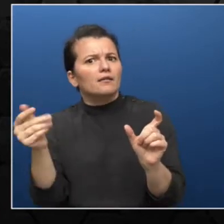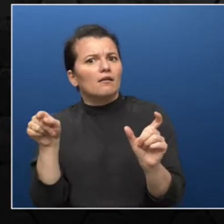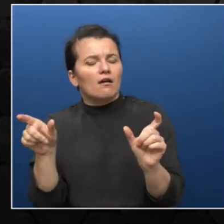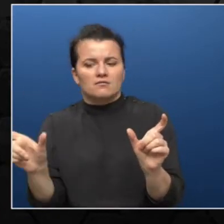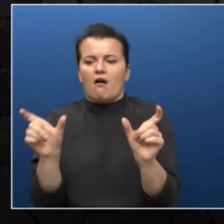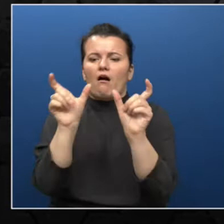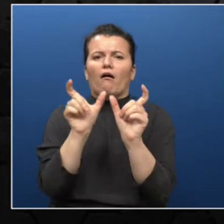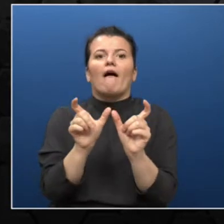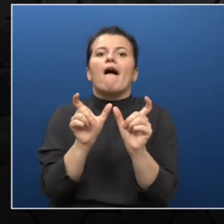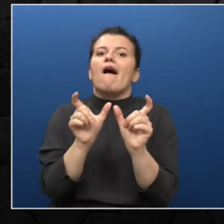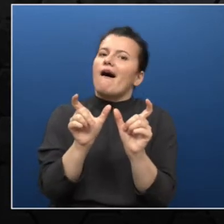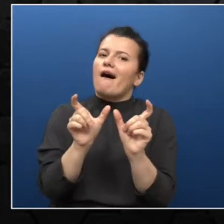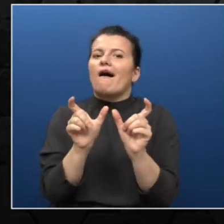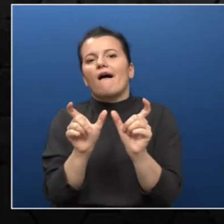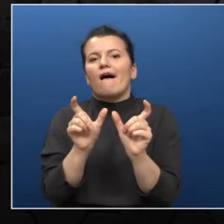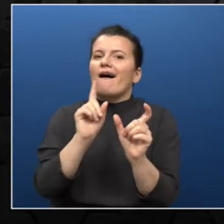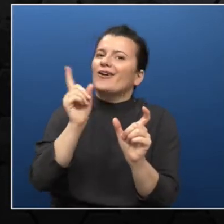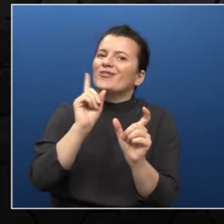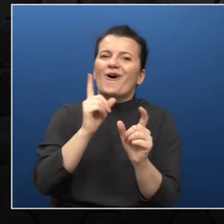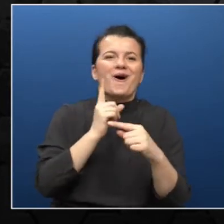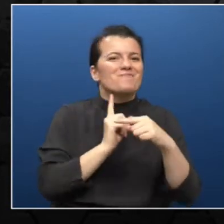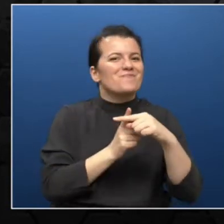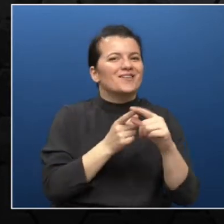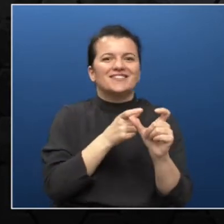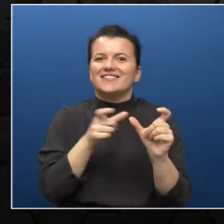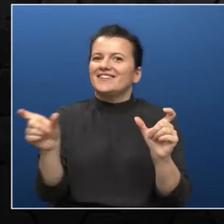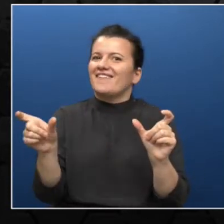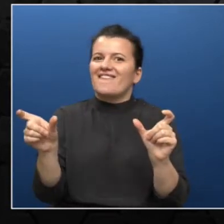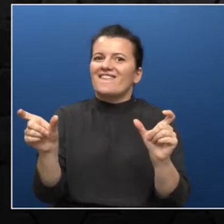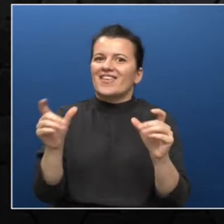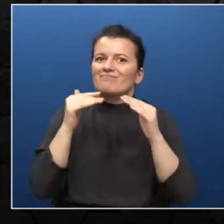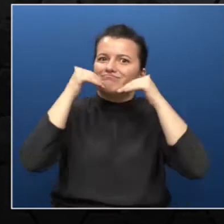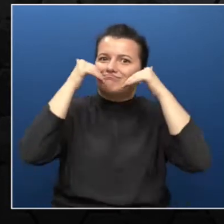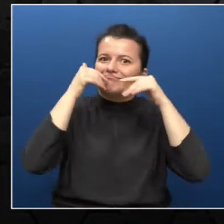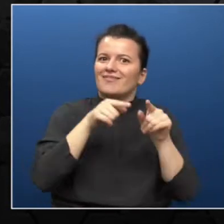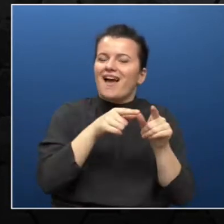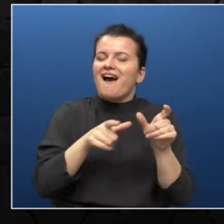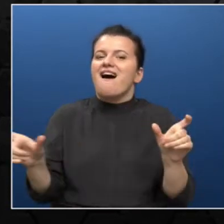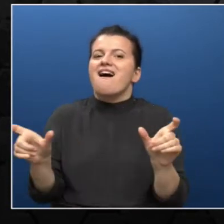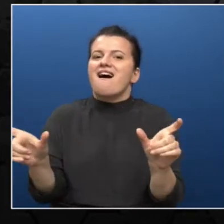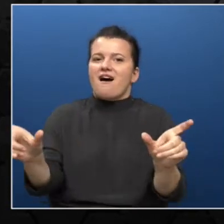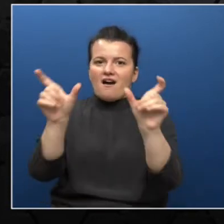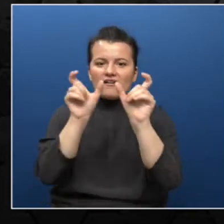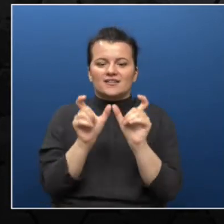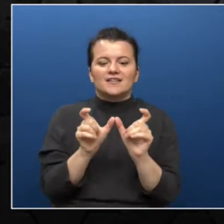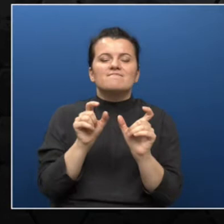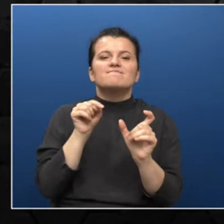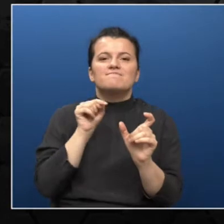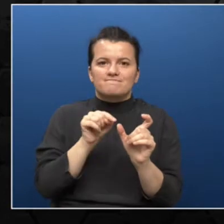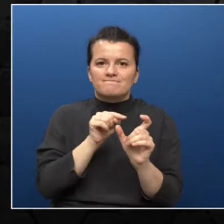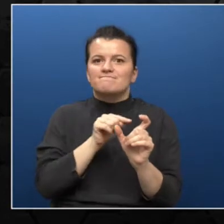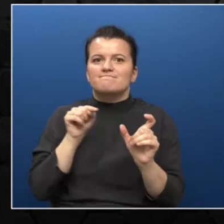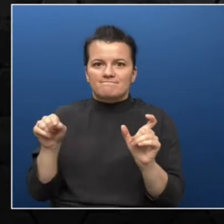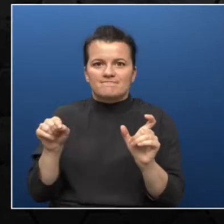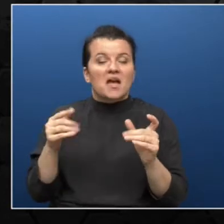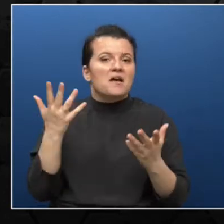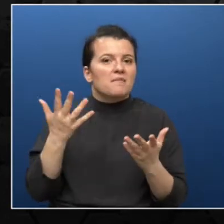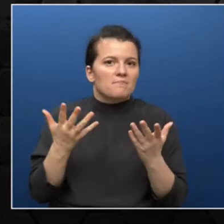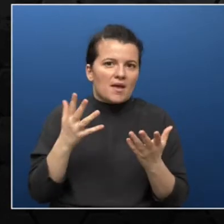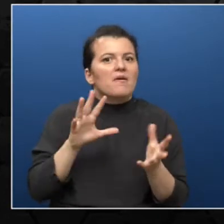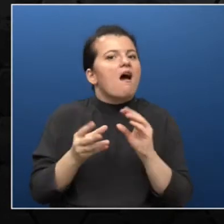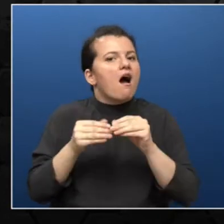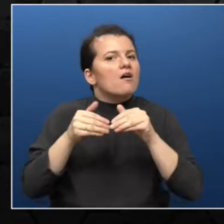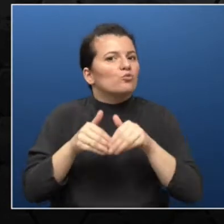sense. So when we look at this sentence, we would conclude it as a neutral sentence. And when we go to positive, it would